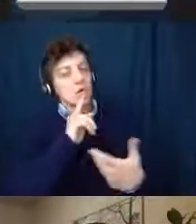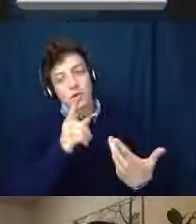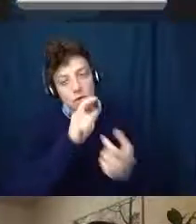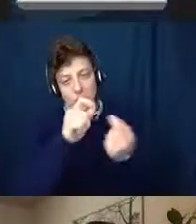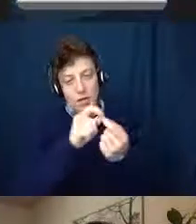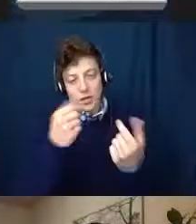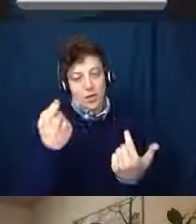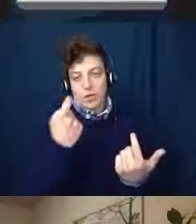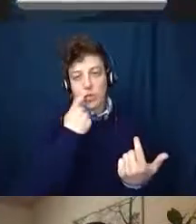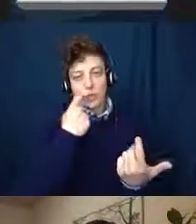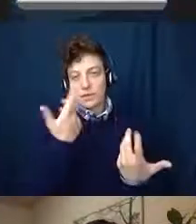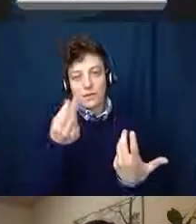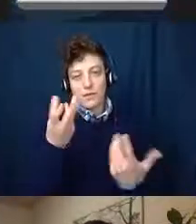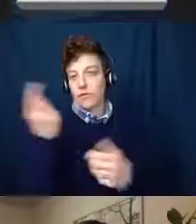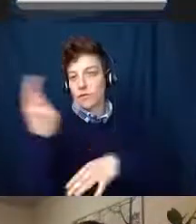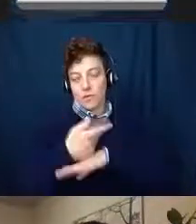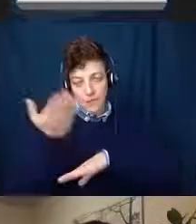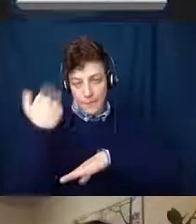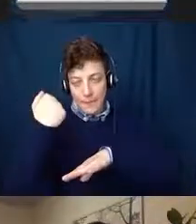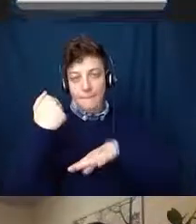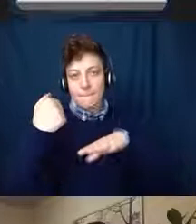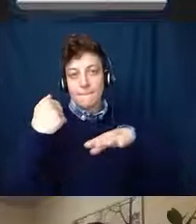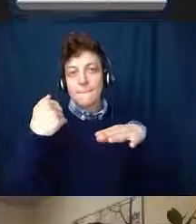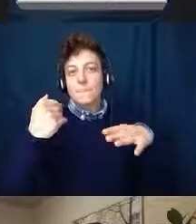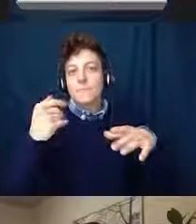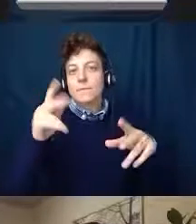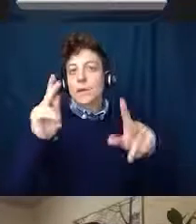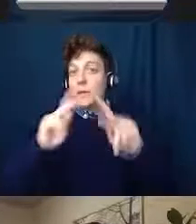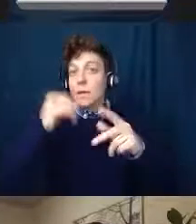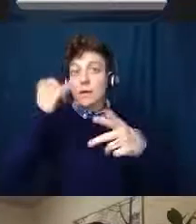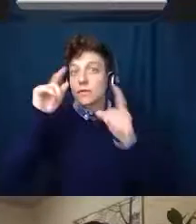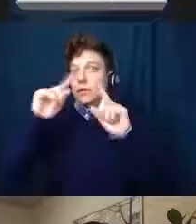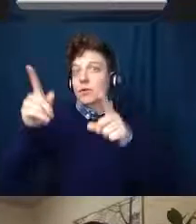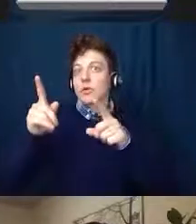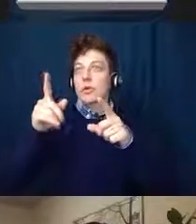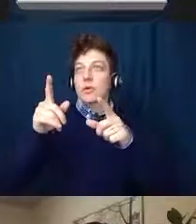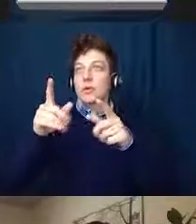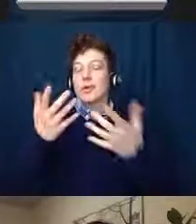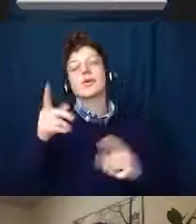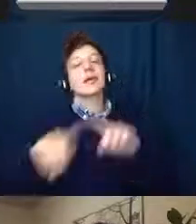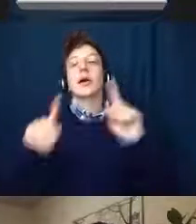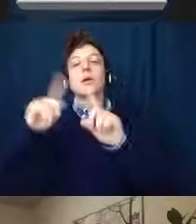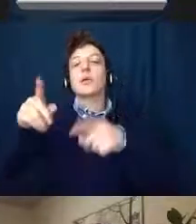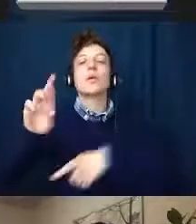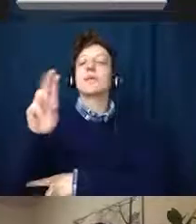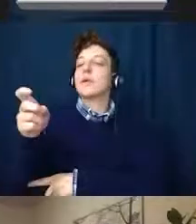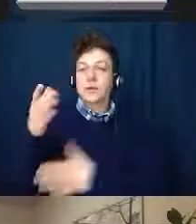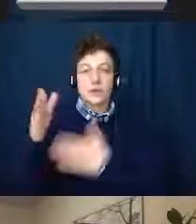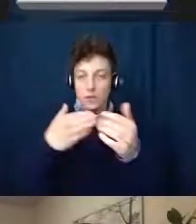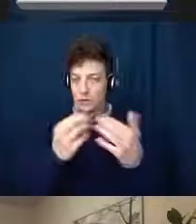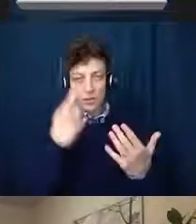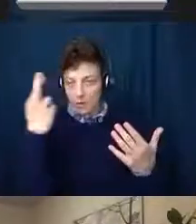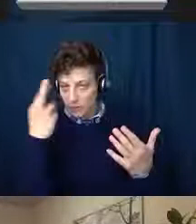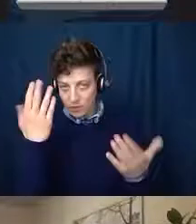out. But for people where going to a pharmacy isn't feasible for any reason, it could be because of